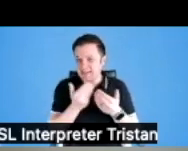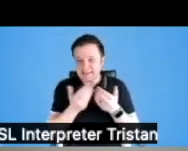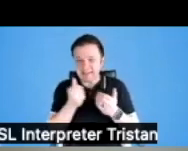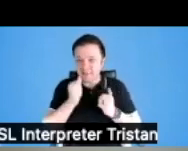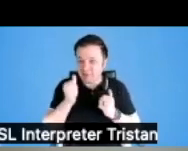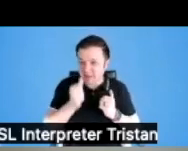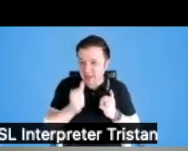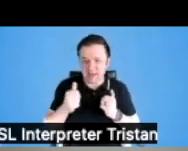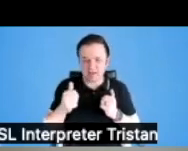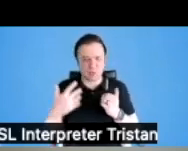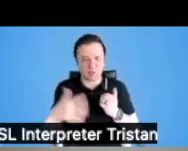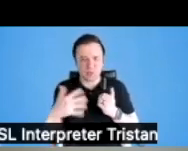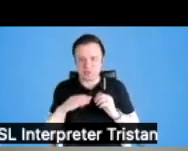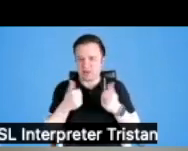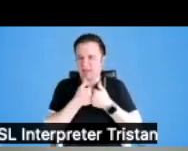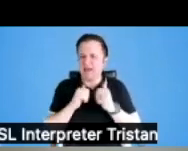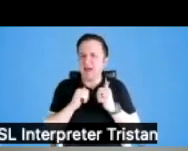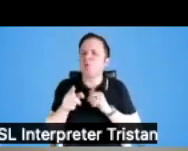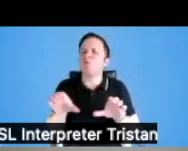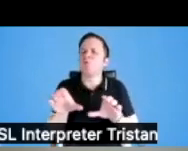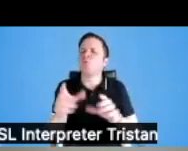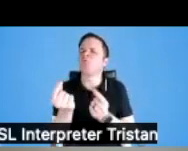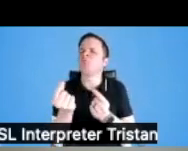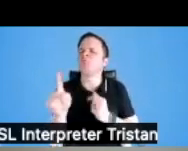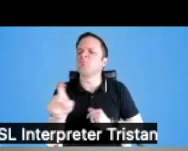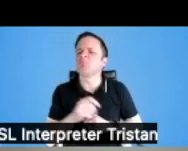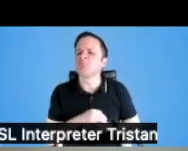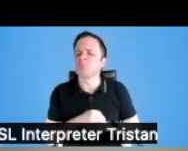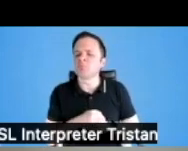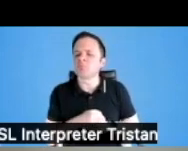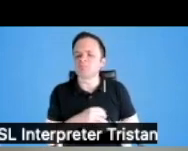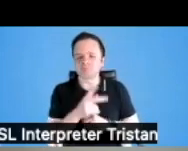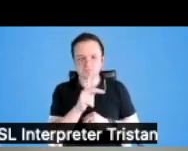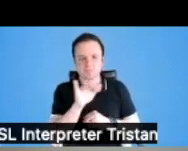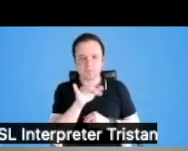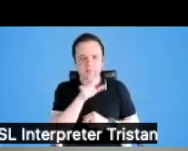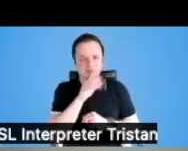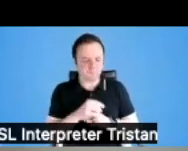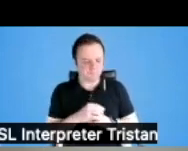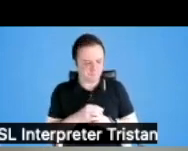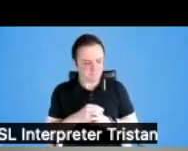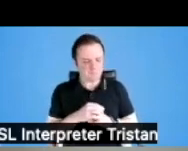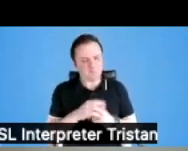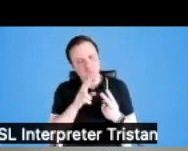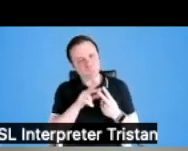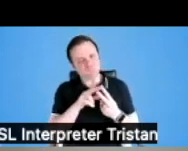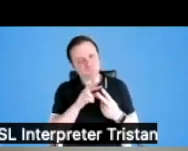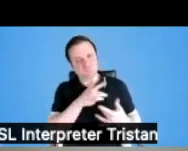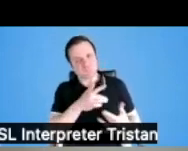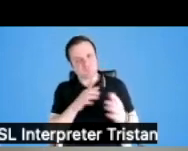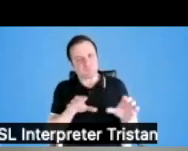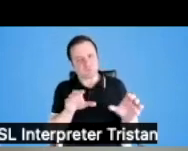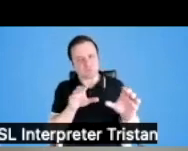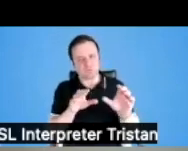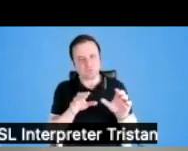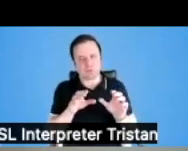out. How are you doing that? Yeah, there's a couple of things that we do at Safe Horizon that I